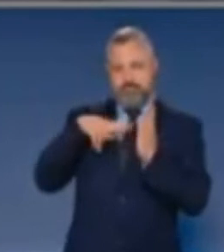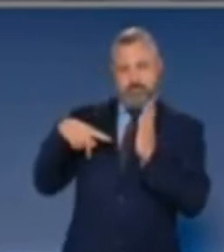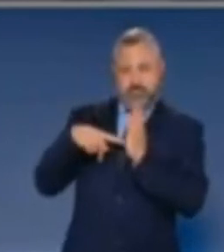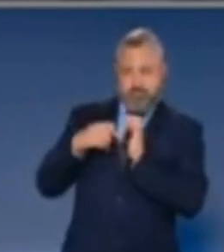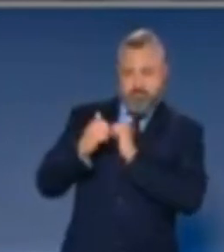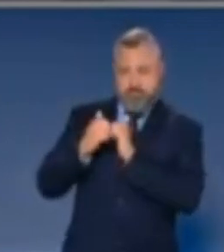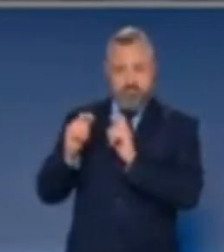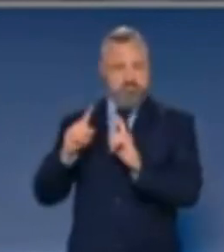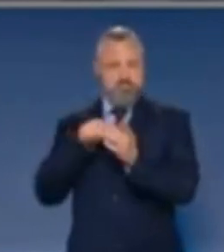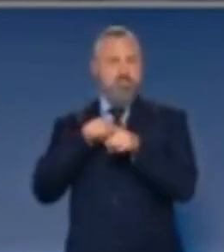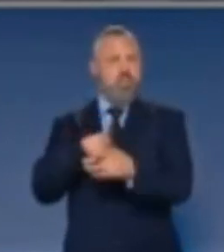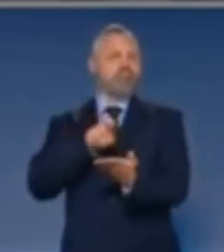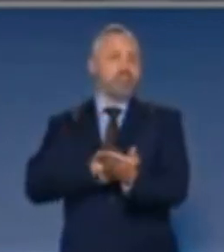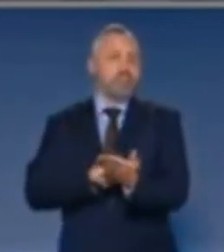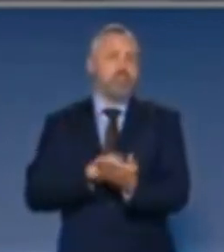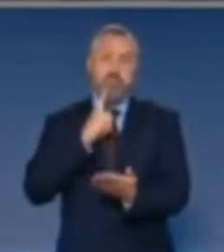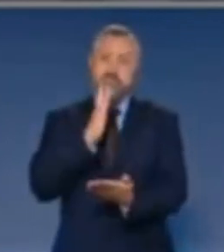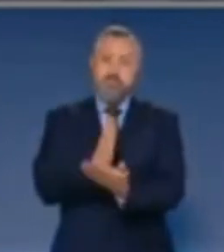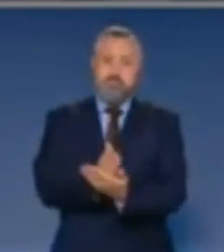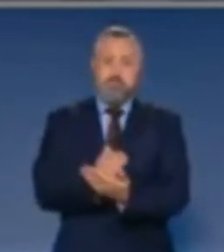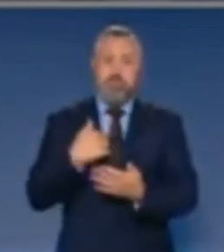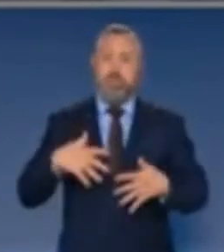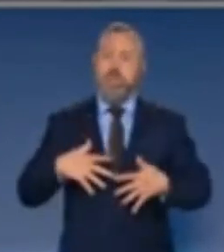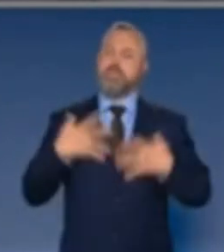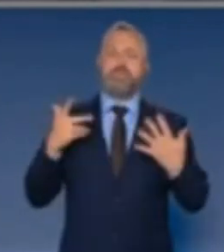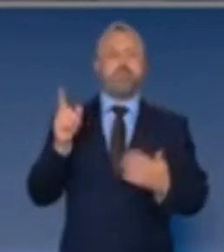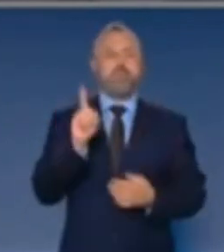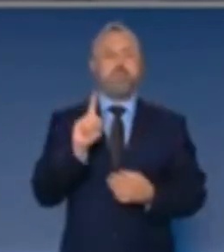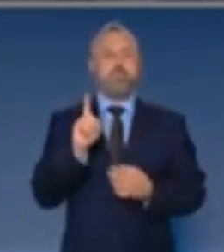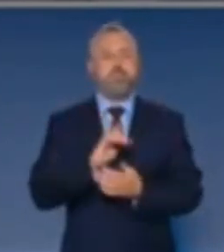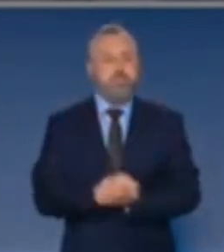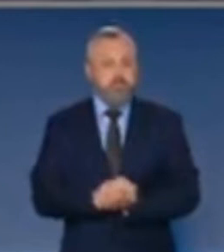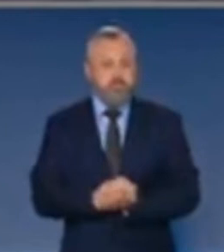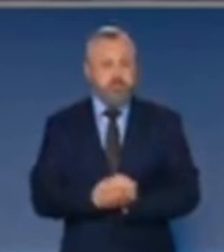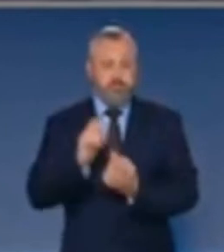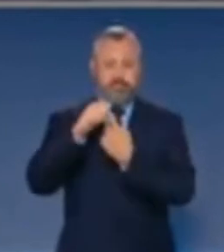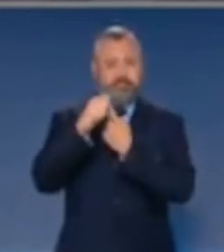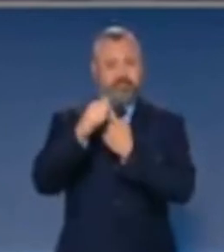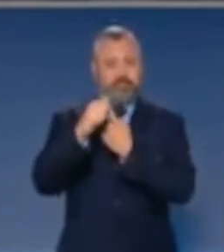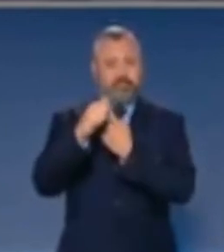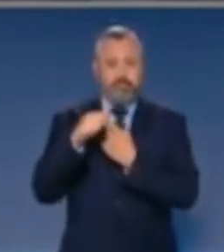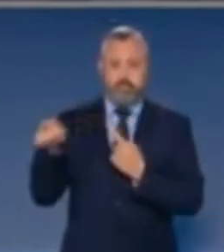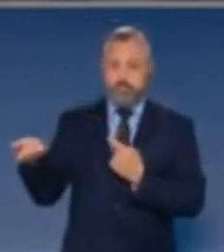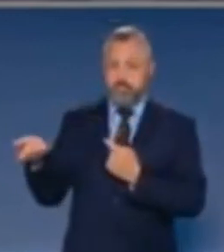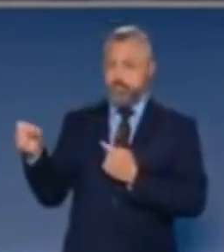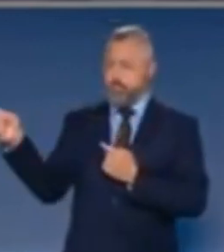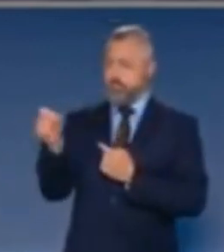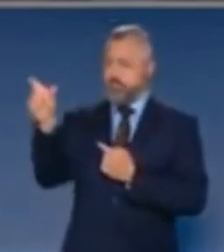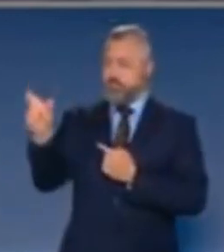that particularly upset us was the combination of somebody who was brought on untrained and then